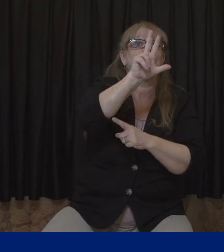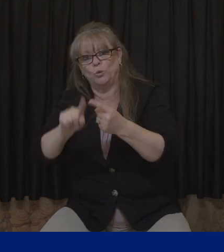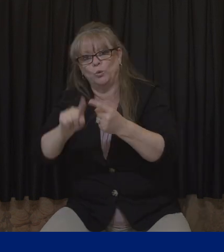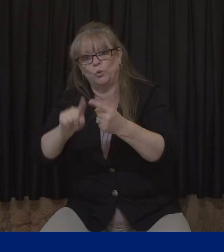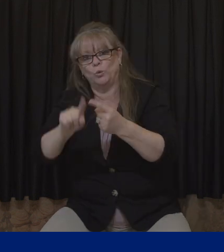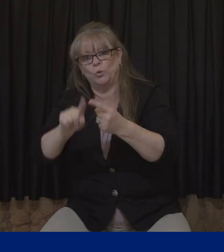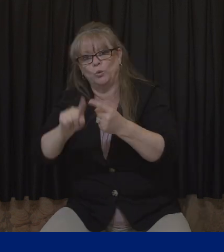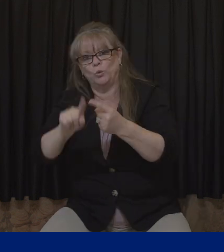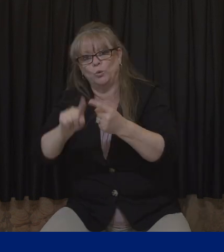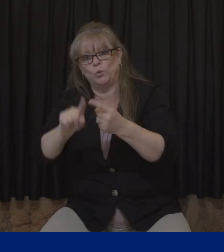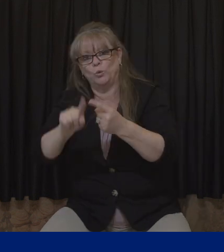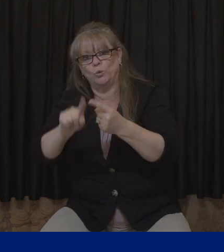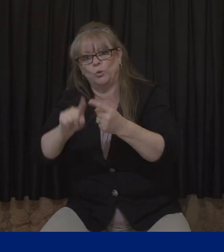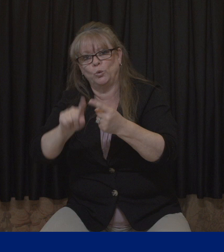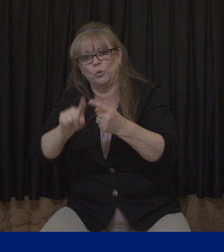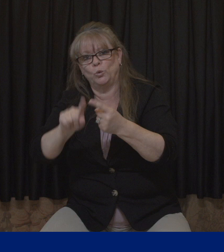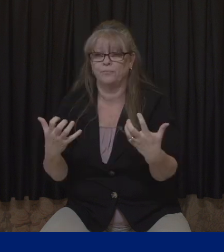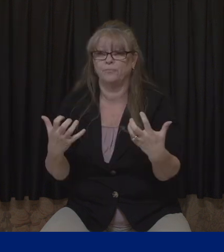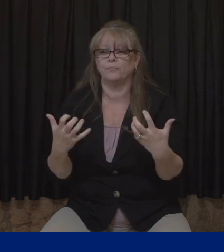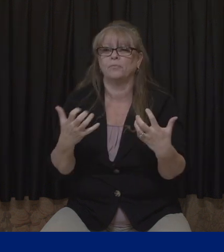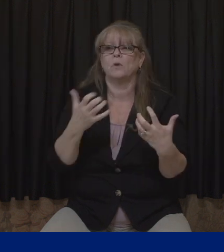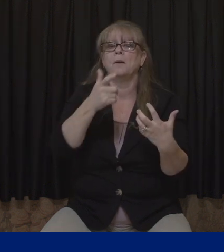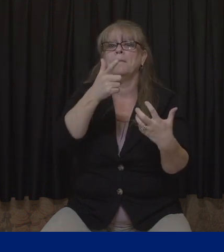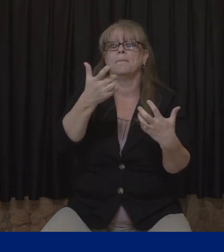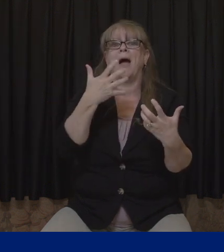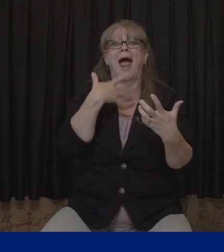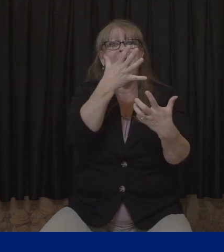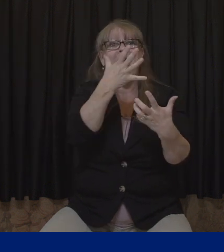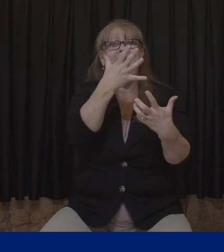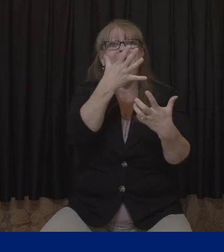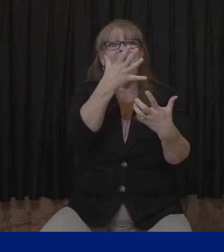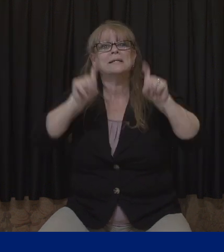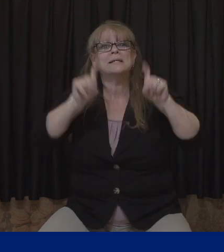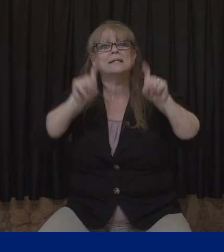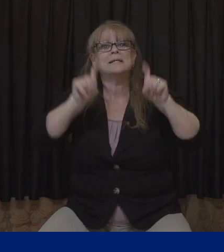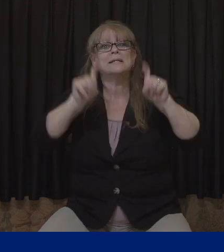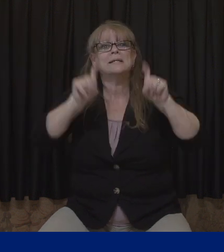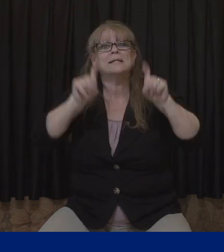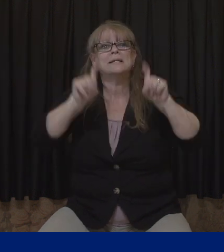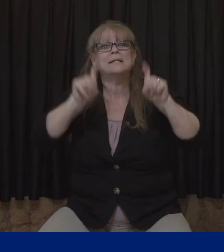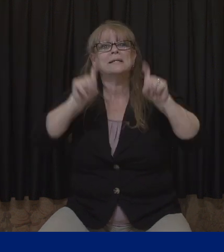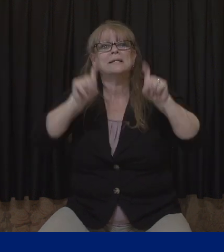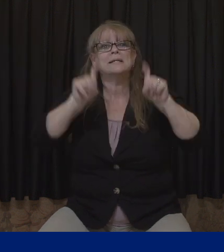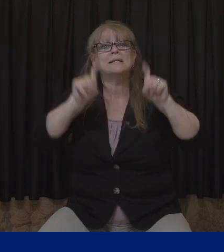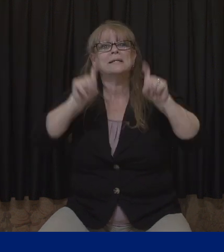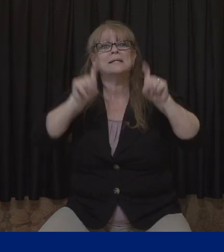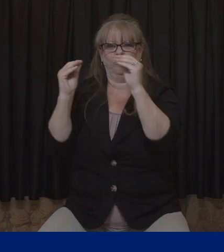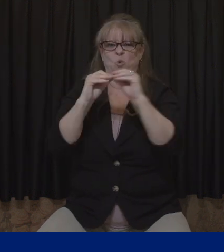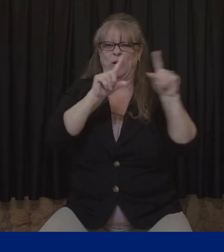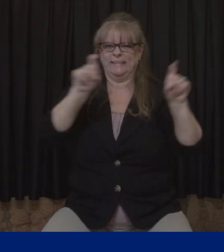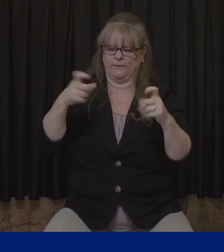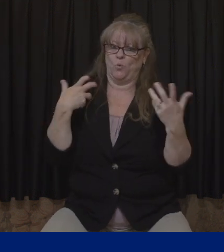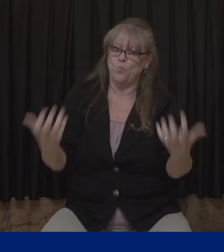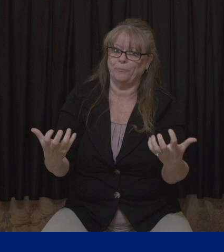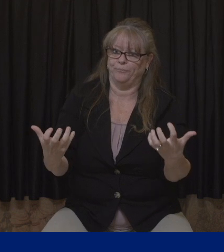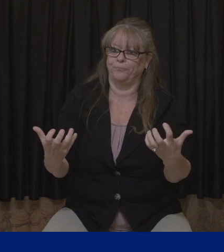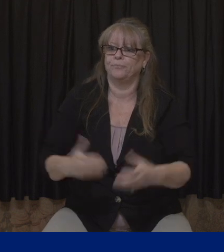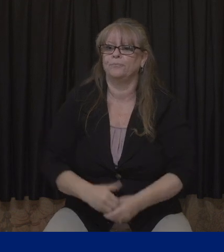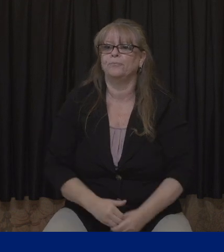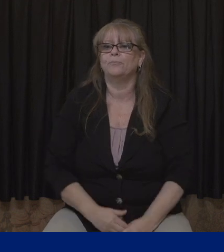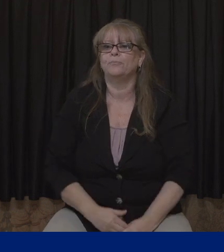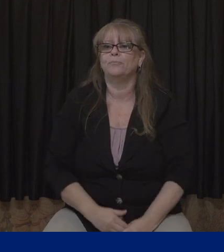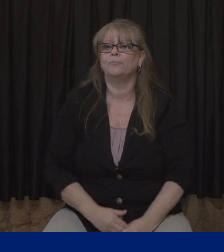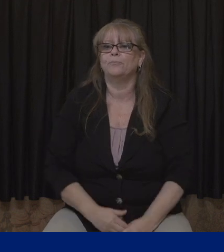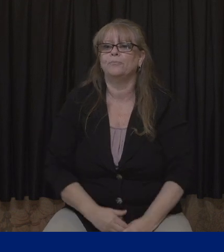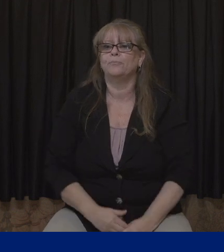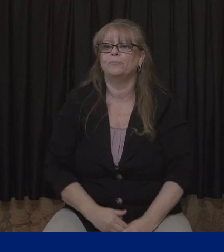scale up testing. And then as we said, March 27th, quickest possible. Return to work, productivity, and social and economic normalcy, right?